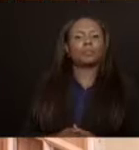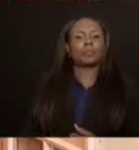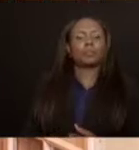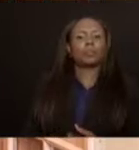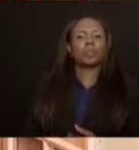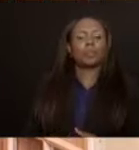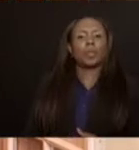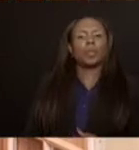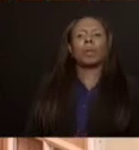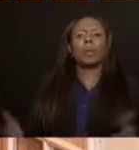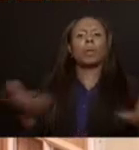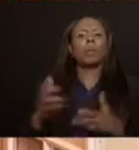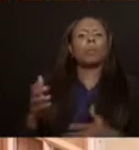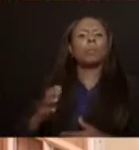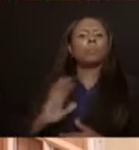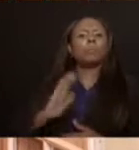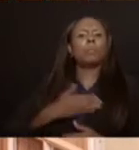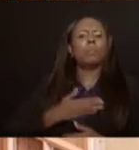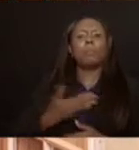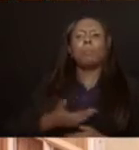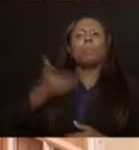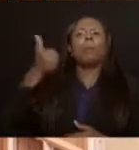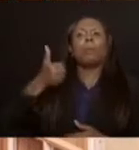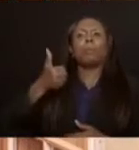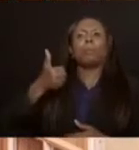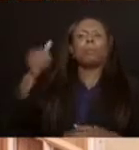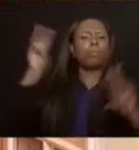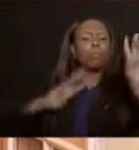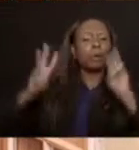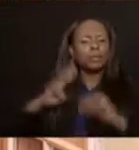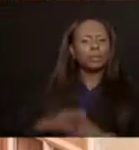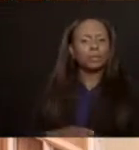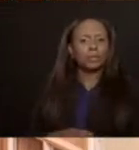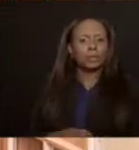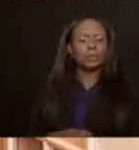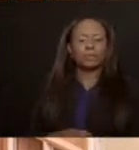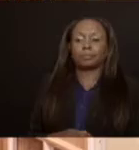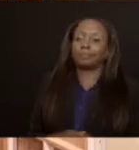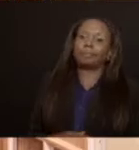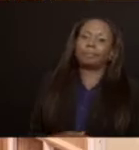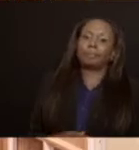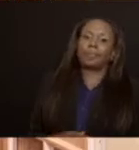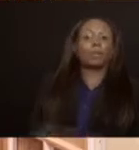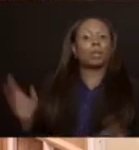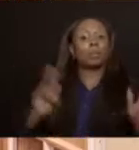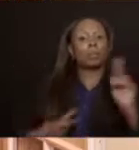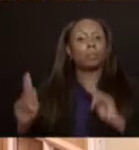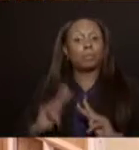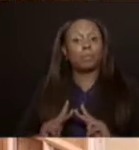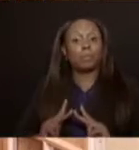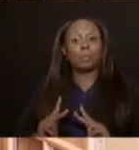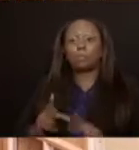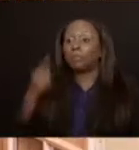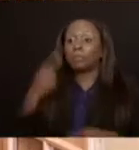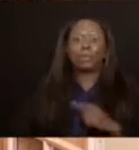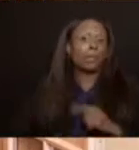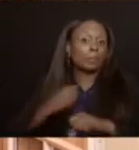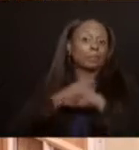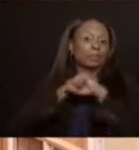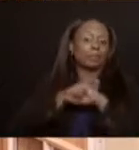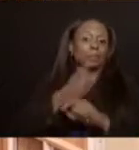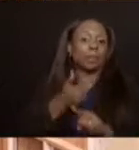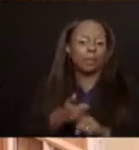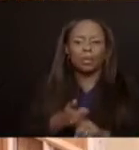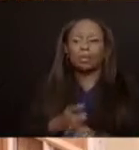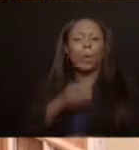government? People who can least protect themselves. Our elderly persons in institutions, be they